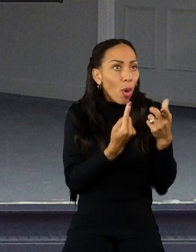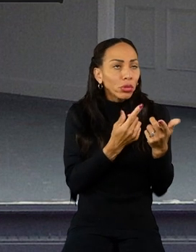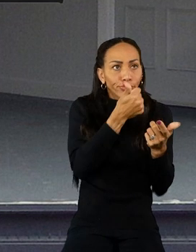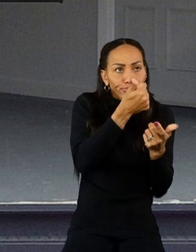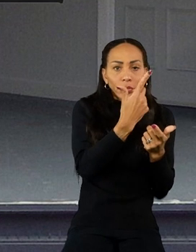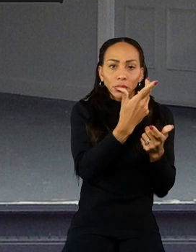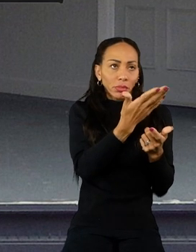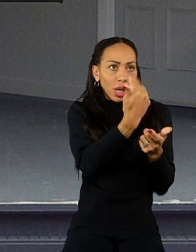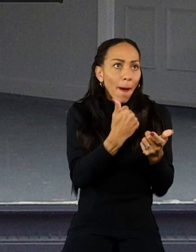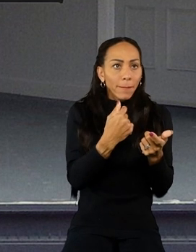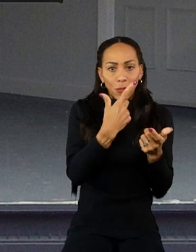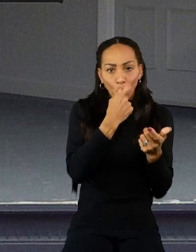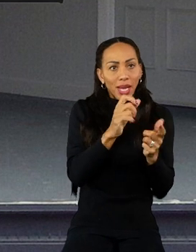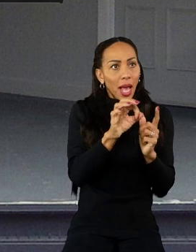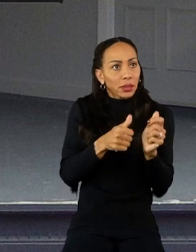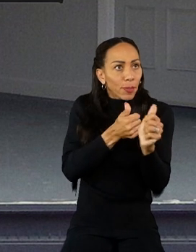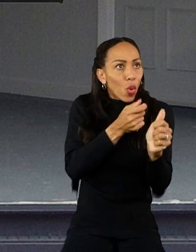call.